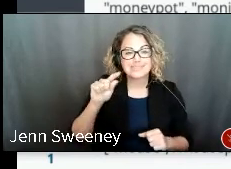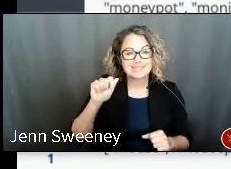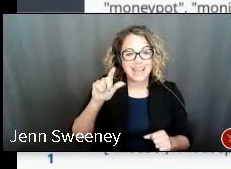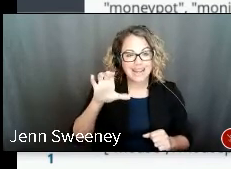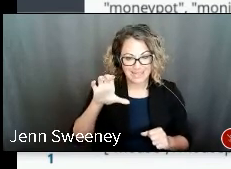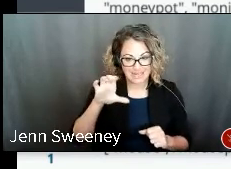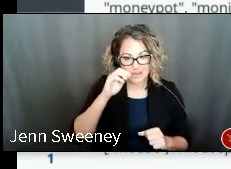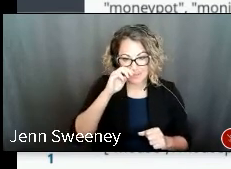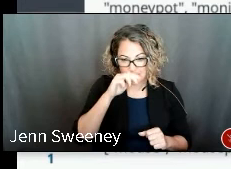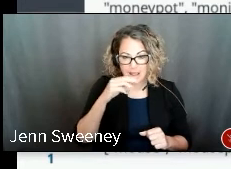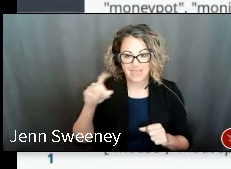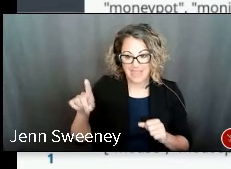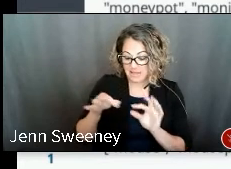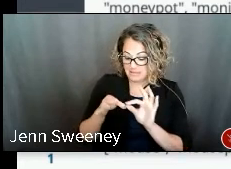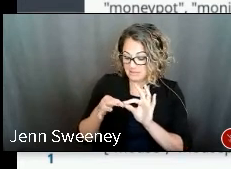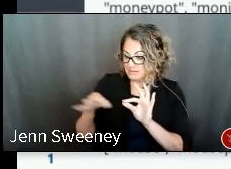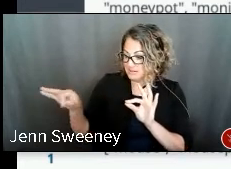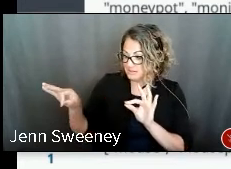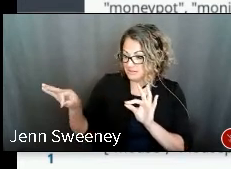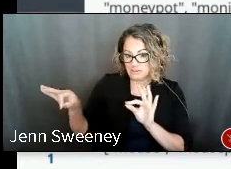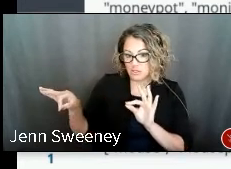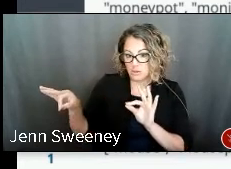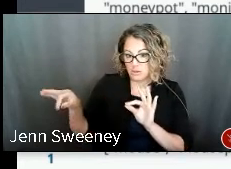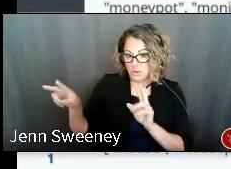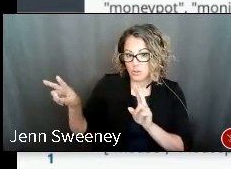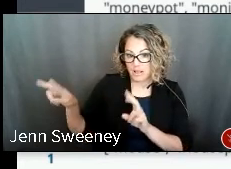return a list of string.